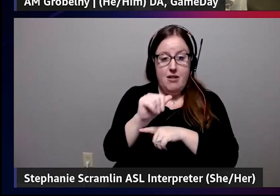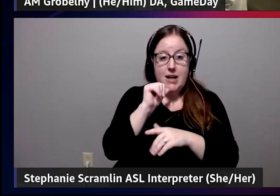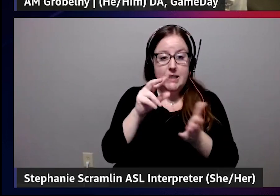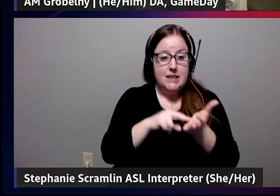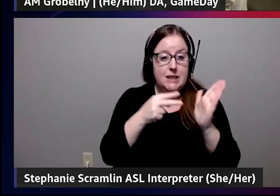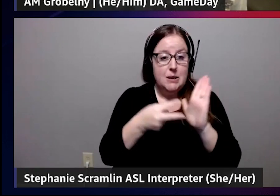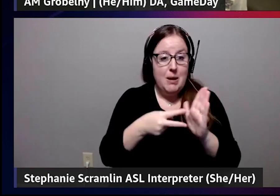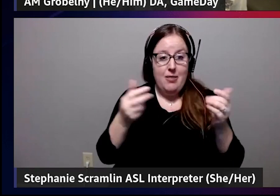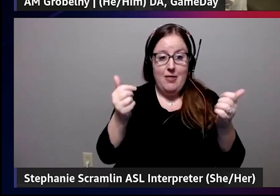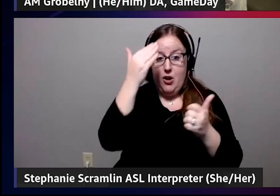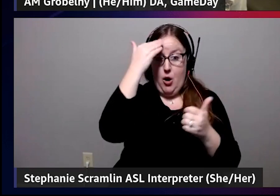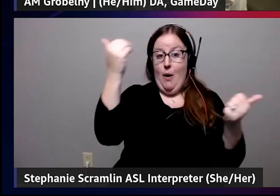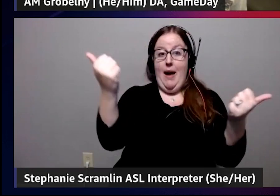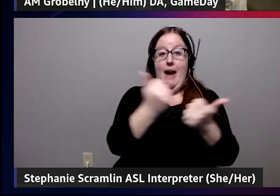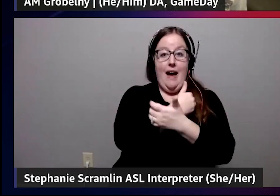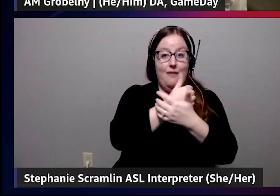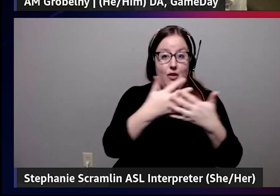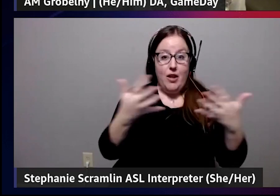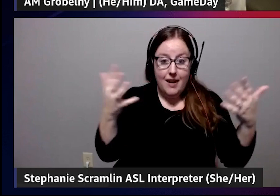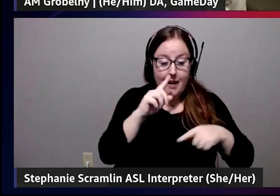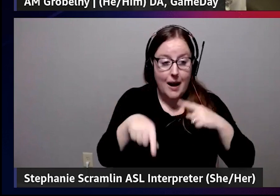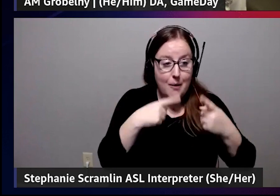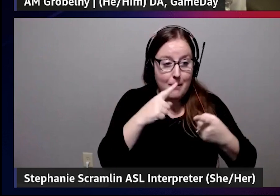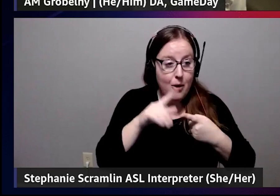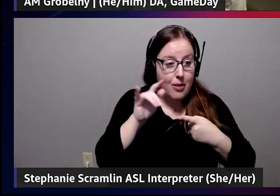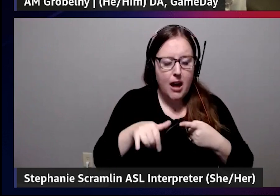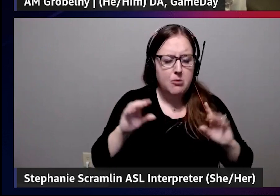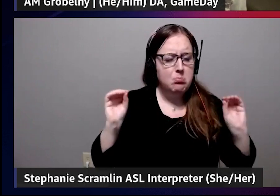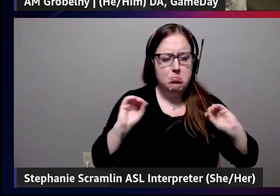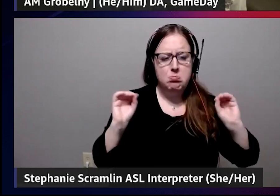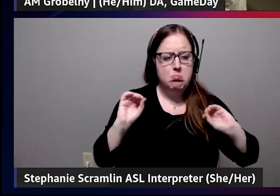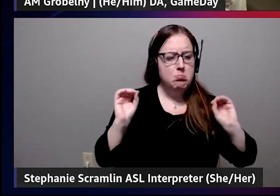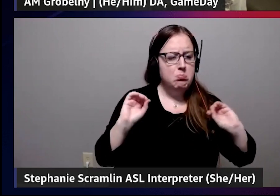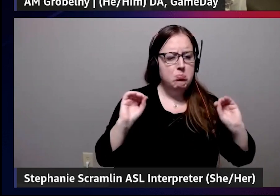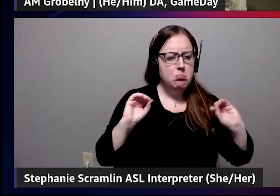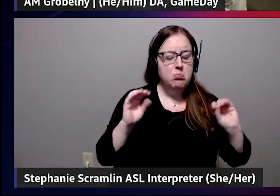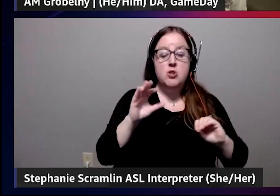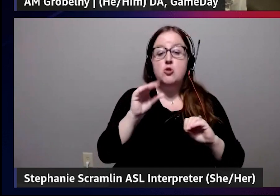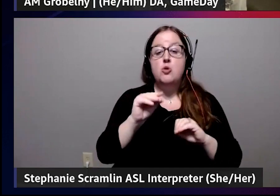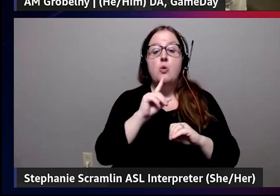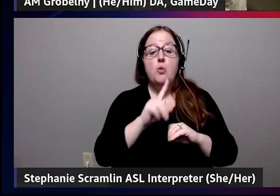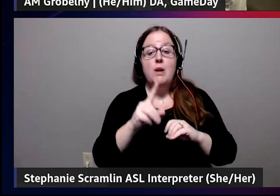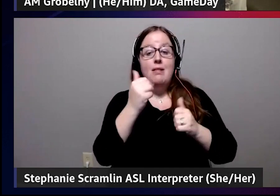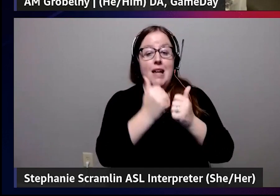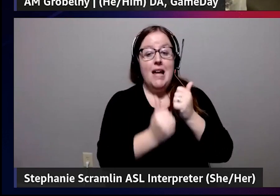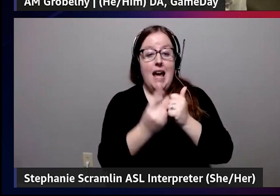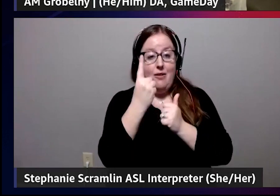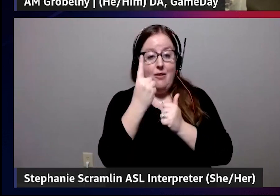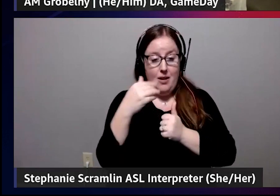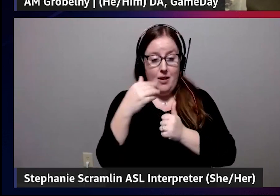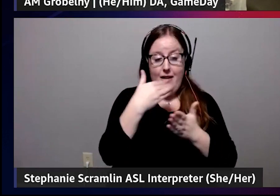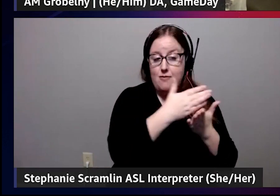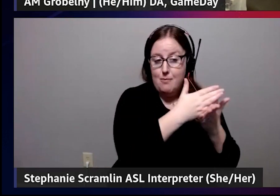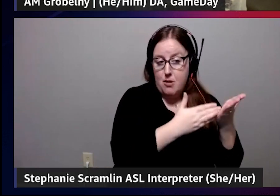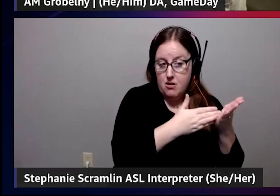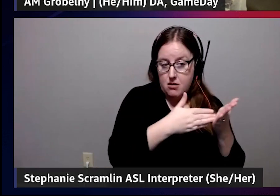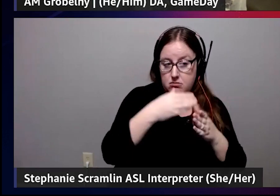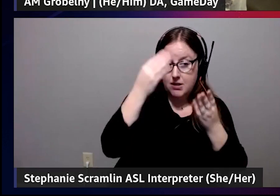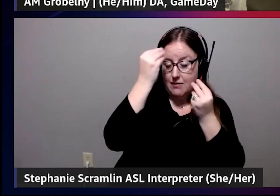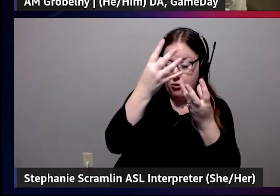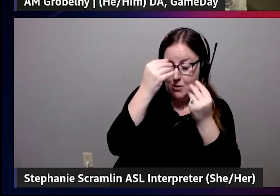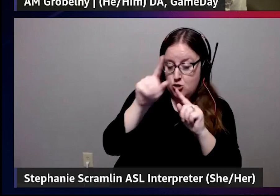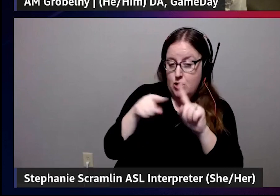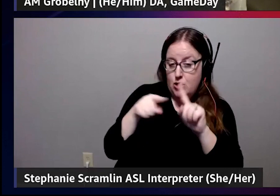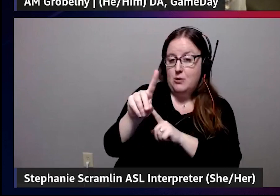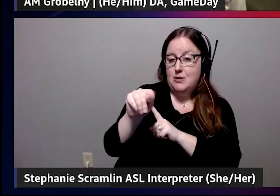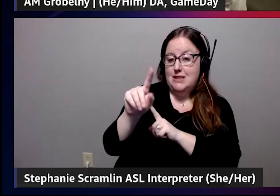know everything about everything in the data warehouse. So with everyone having partial information about the data